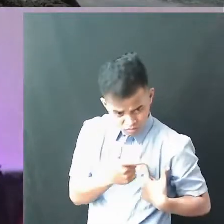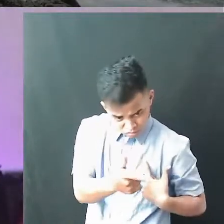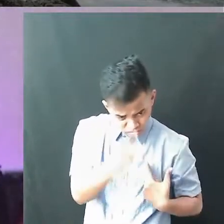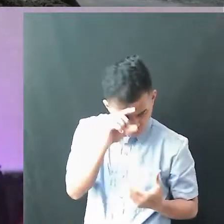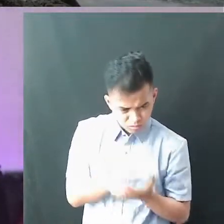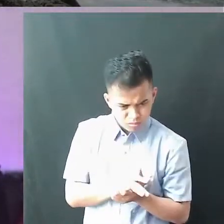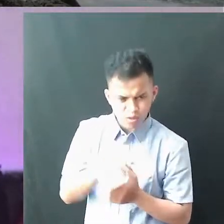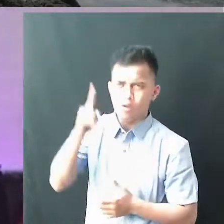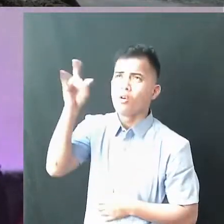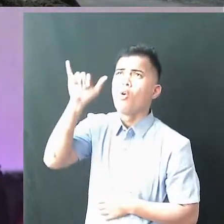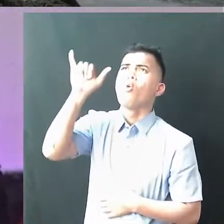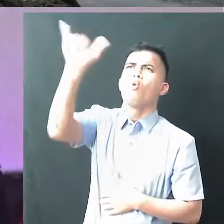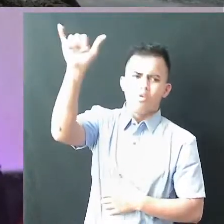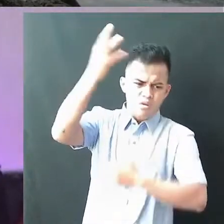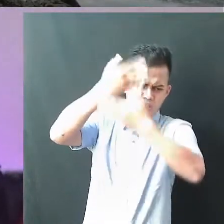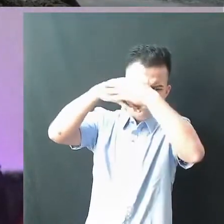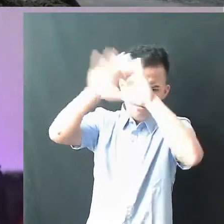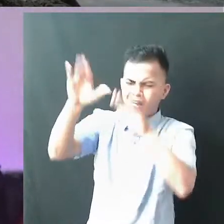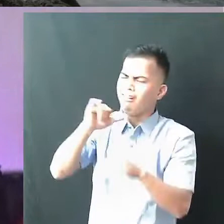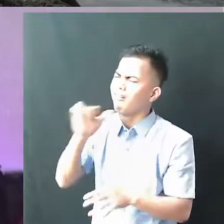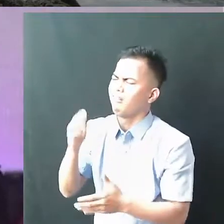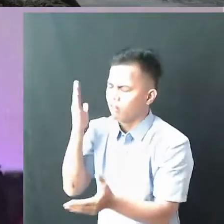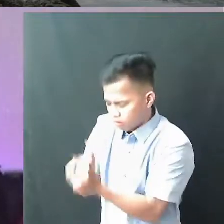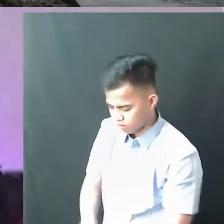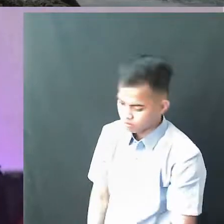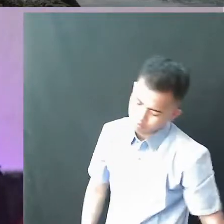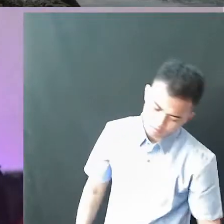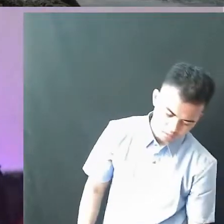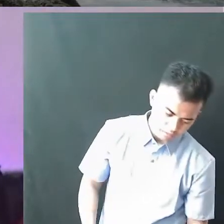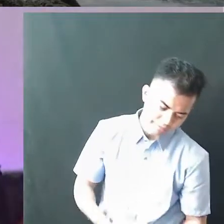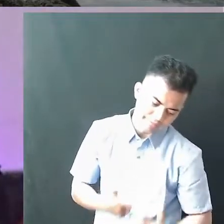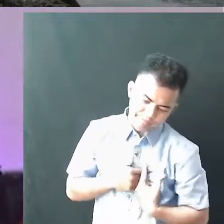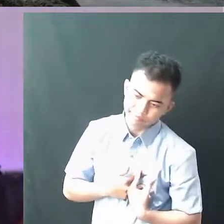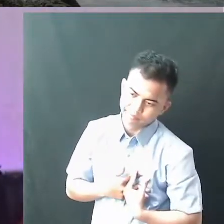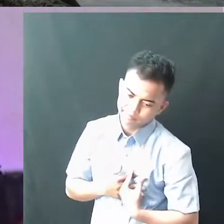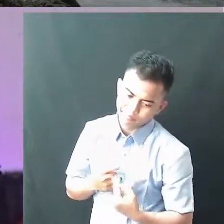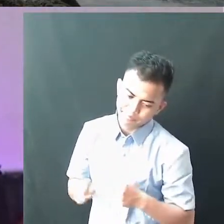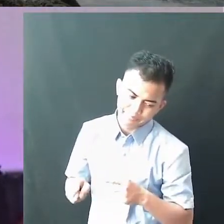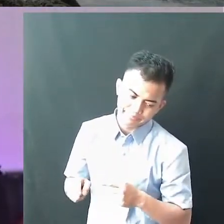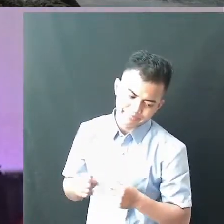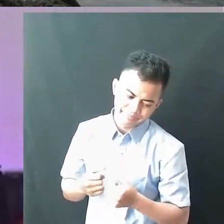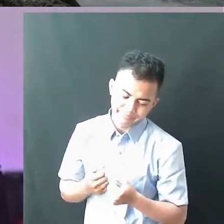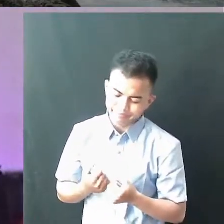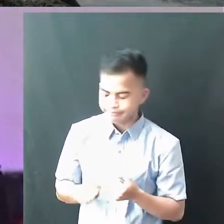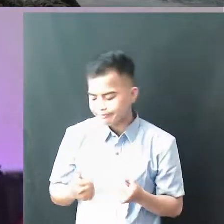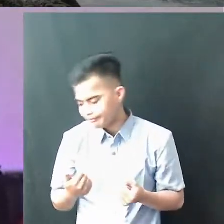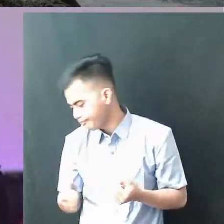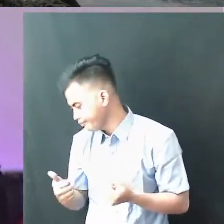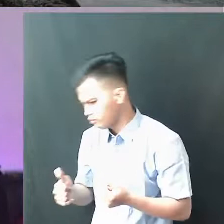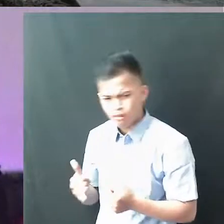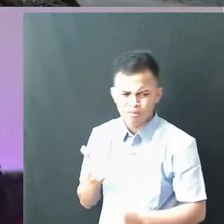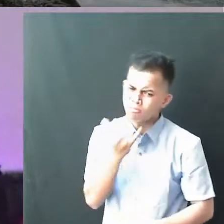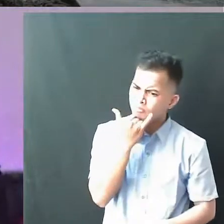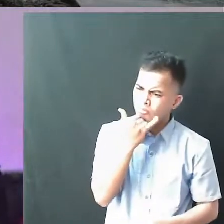and you received it, don't quit. Don't walk out on God. Hold fast that which is